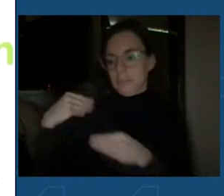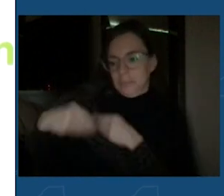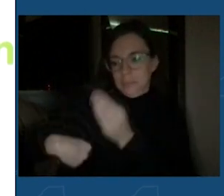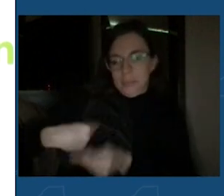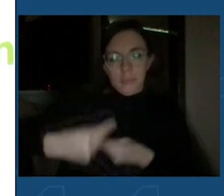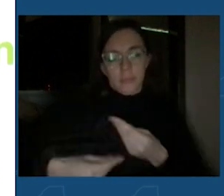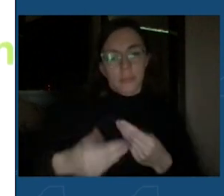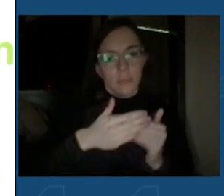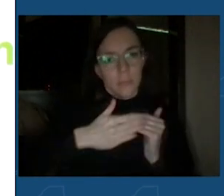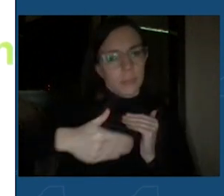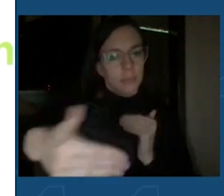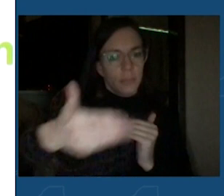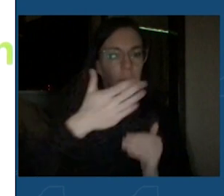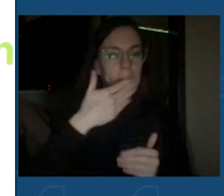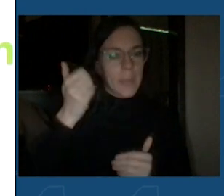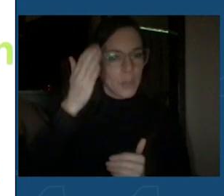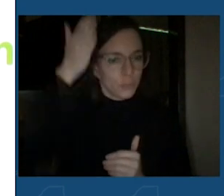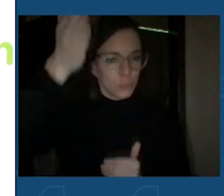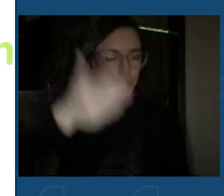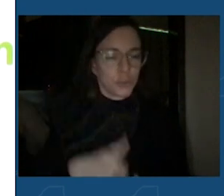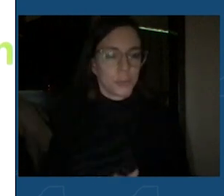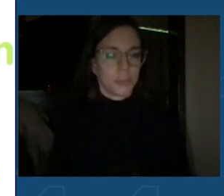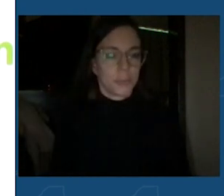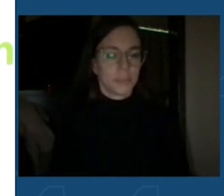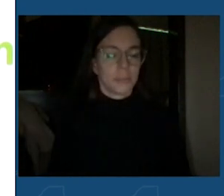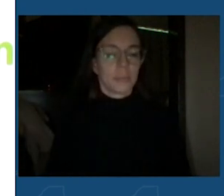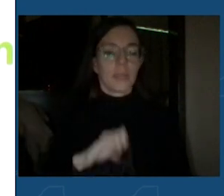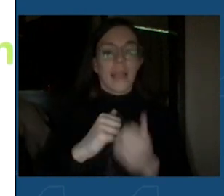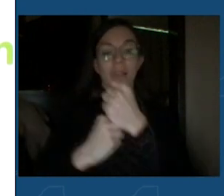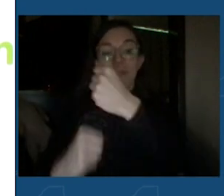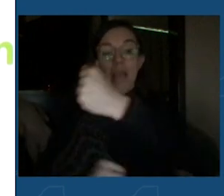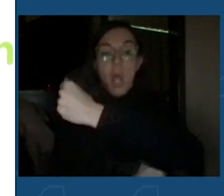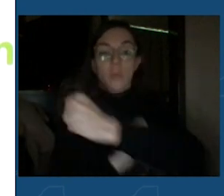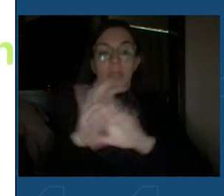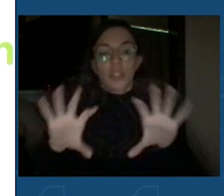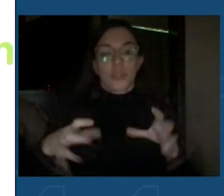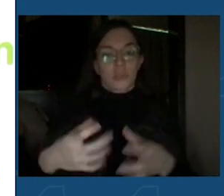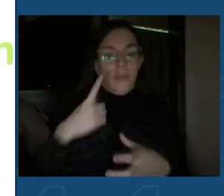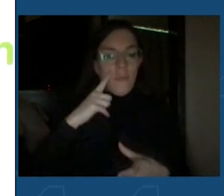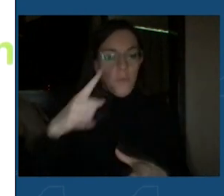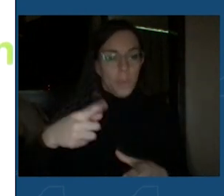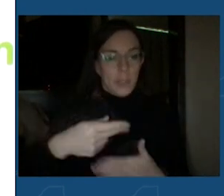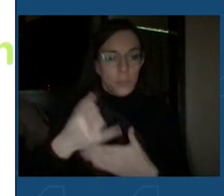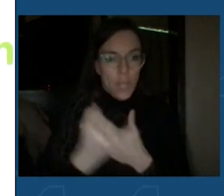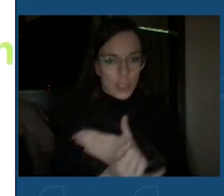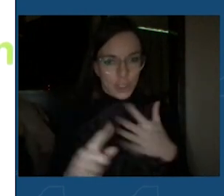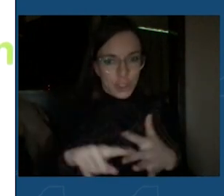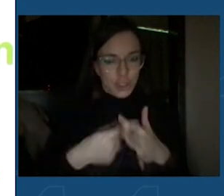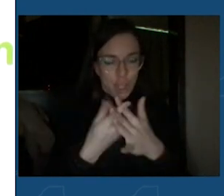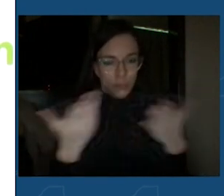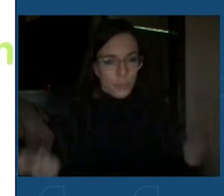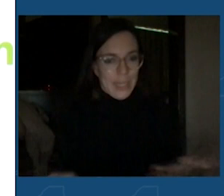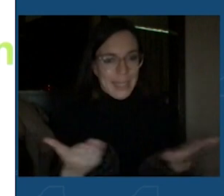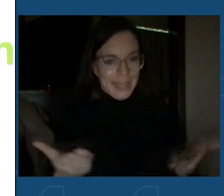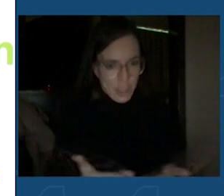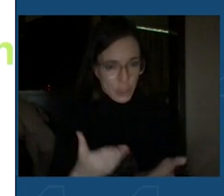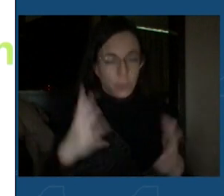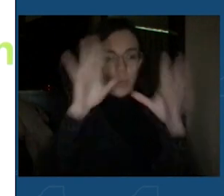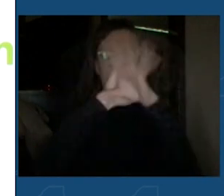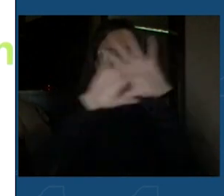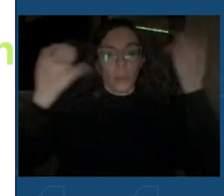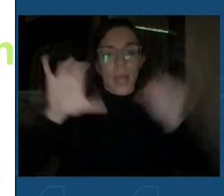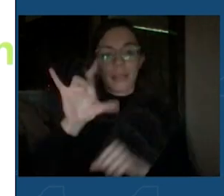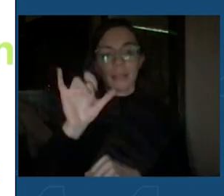future. The foundation for this project began right here with President Clinton's climate initiative and